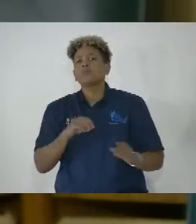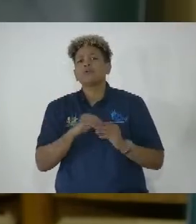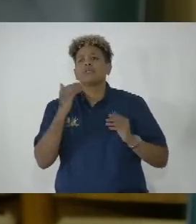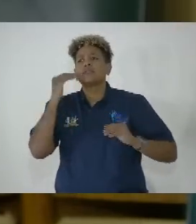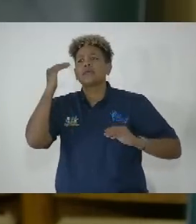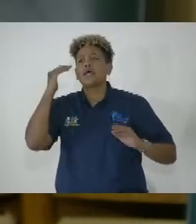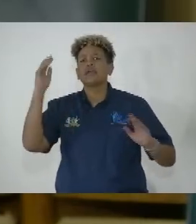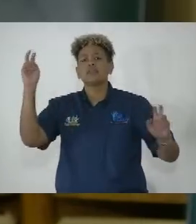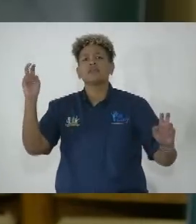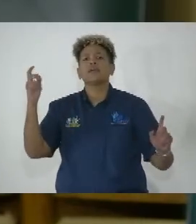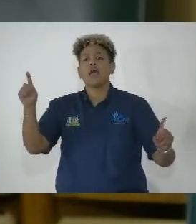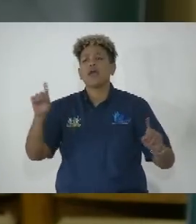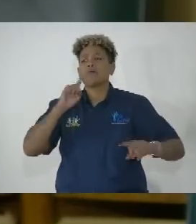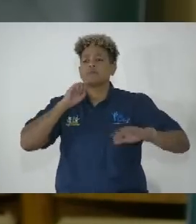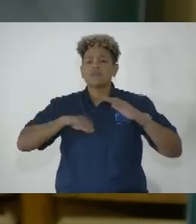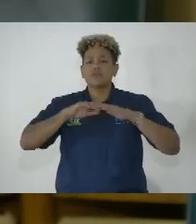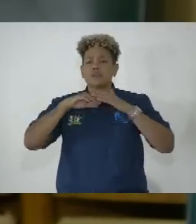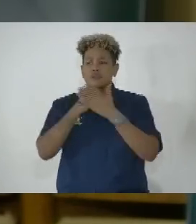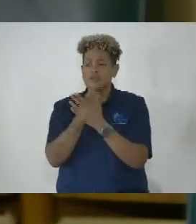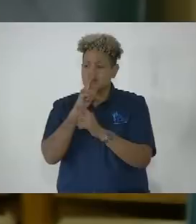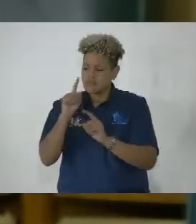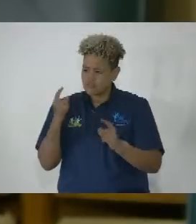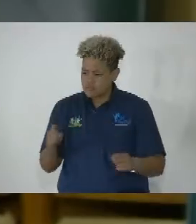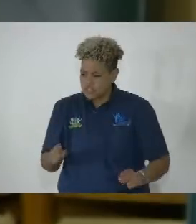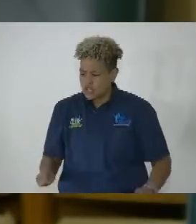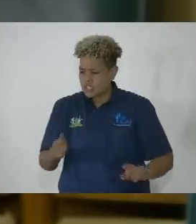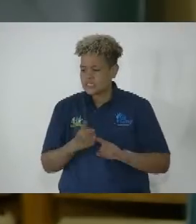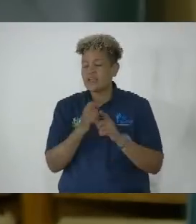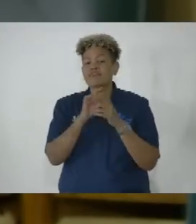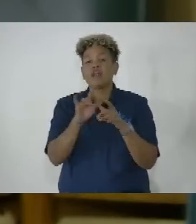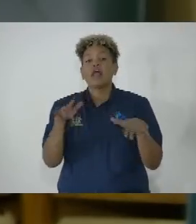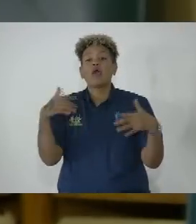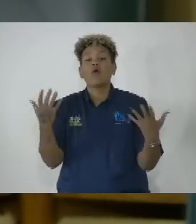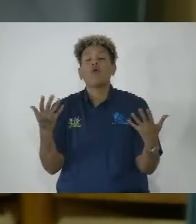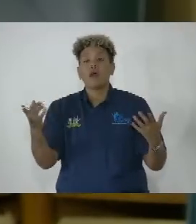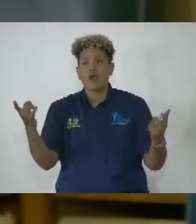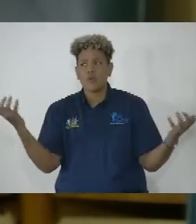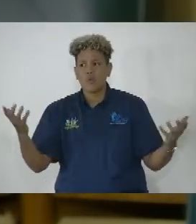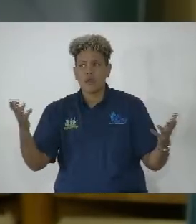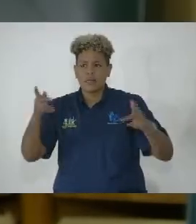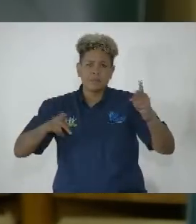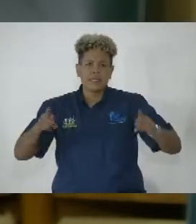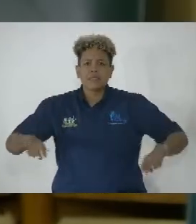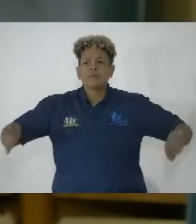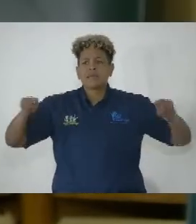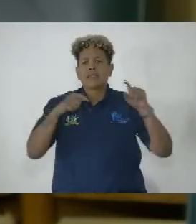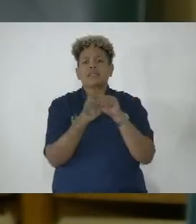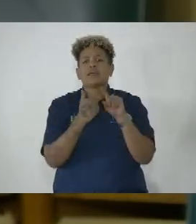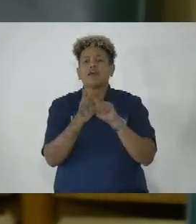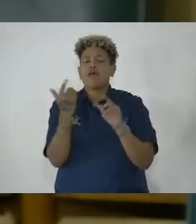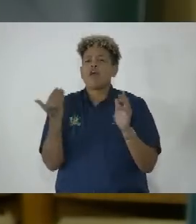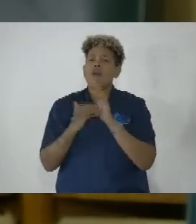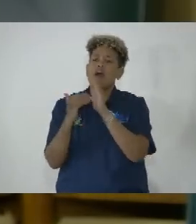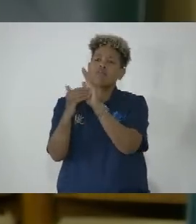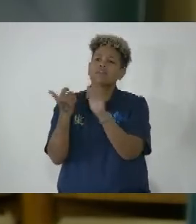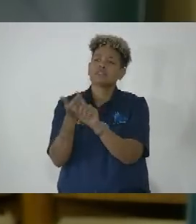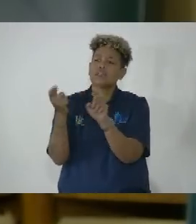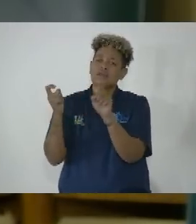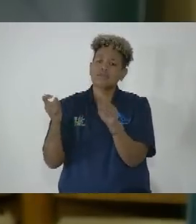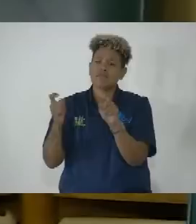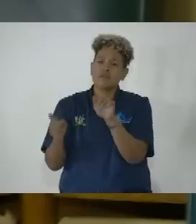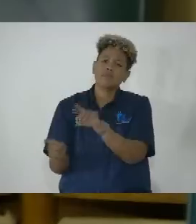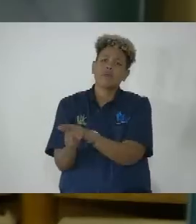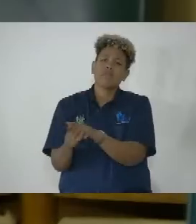headlines the ultimate result of what first often manifests